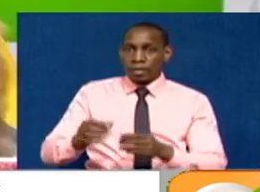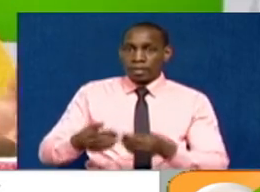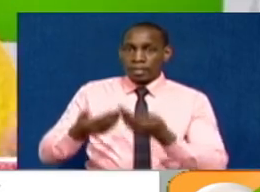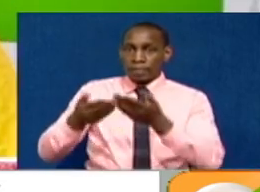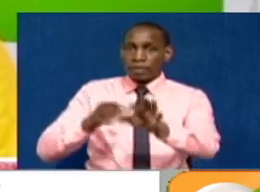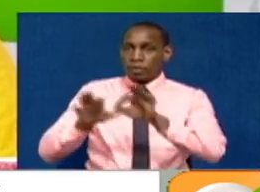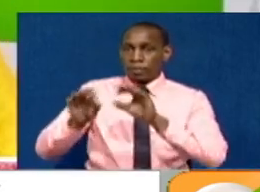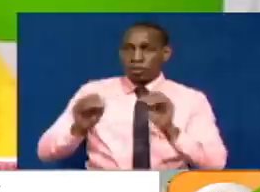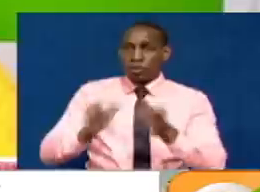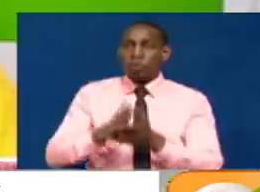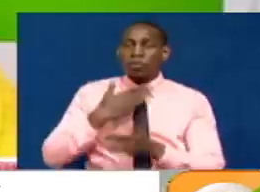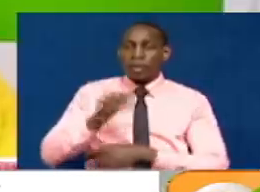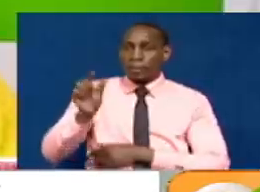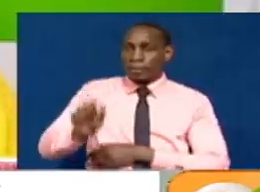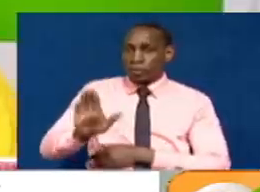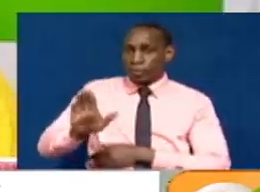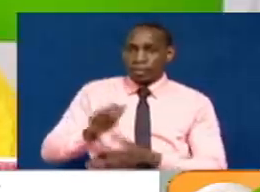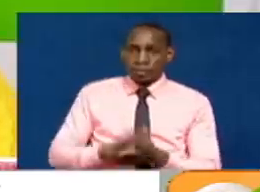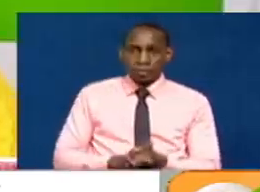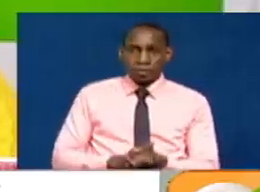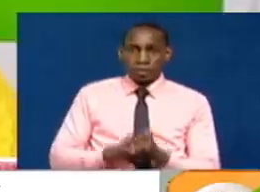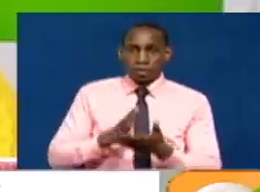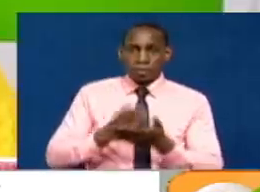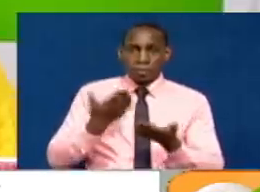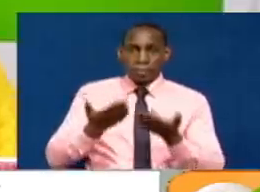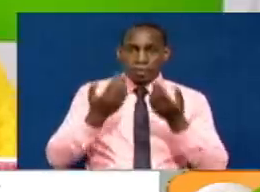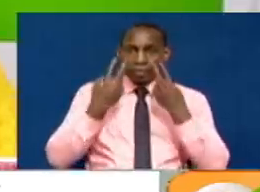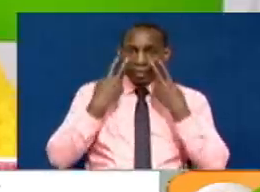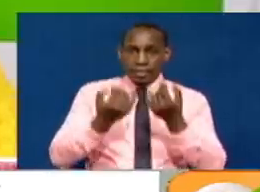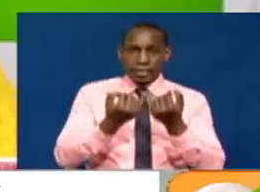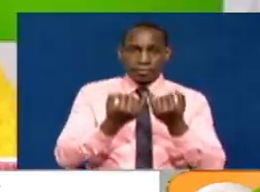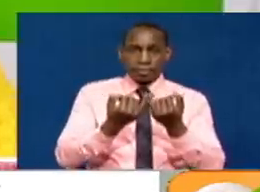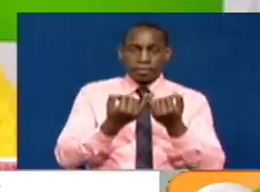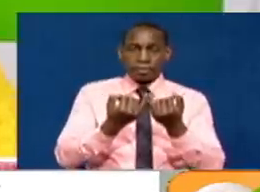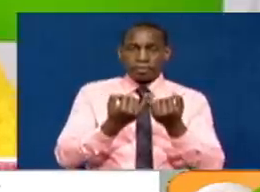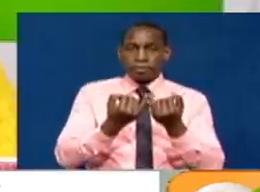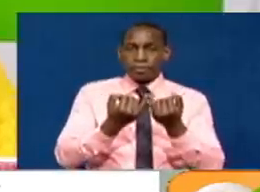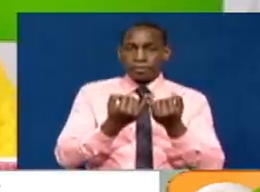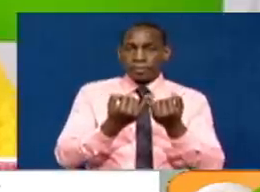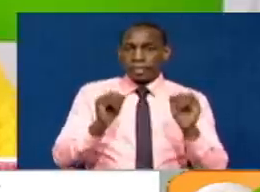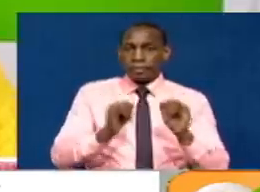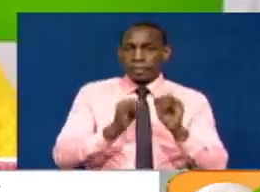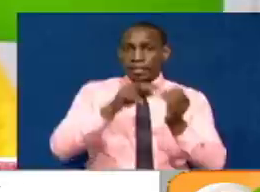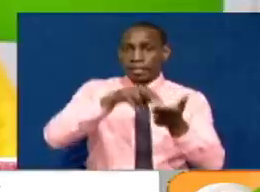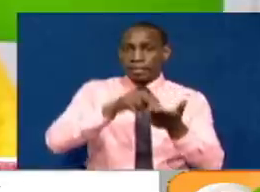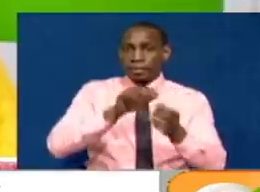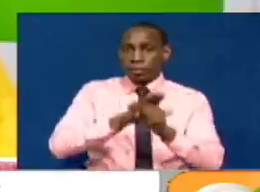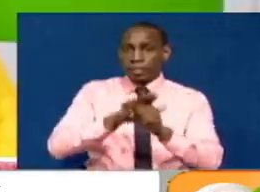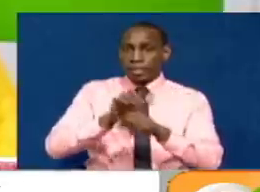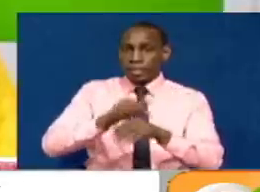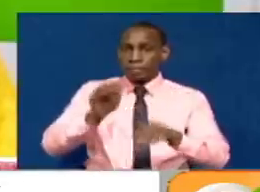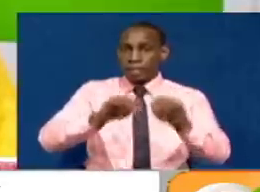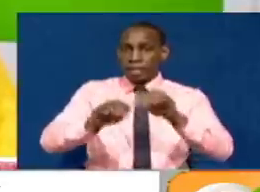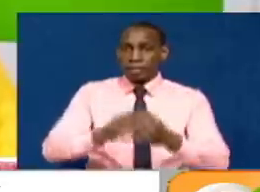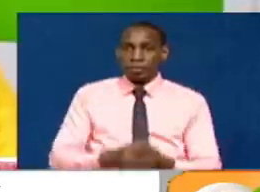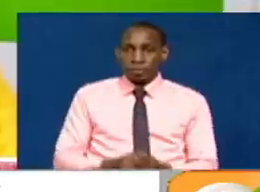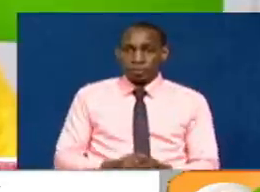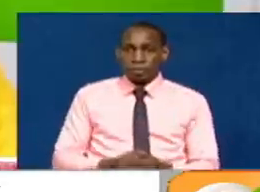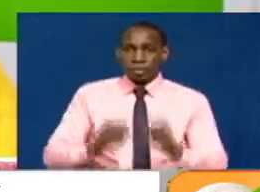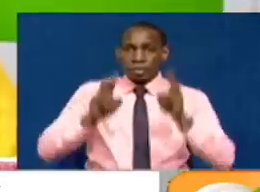because they want the person. Are we going to see a lot more independent candidates come in this next general election? So this whole issue of nomination